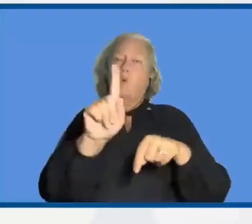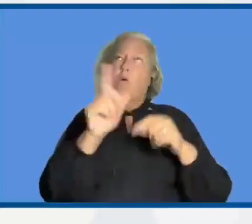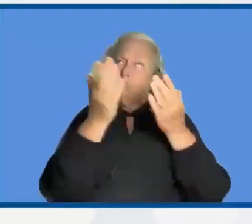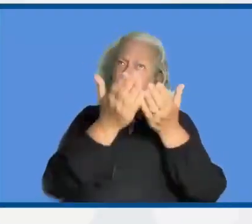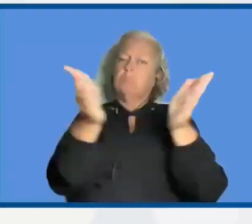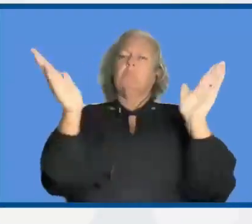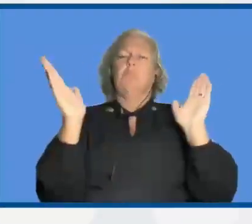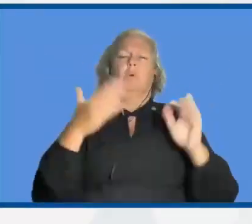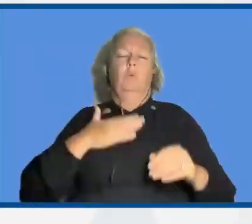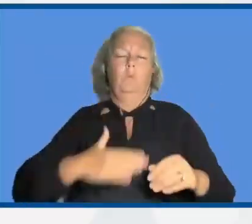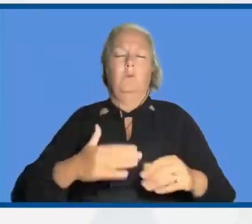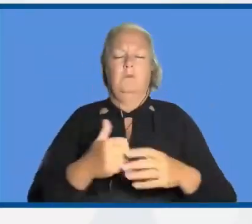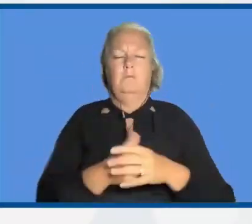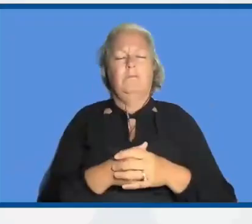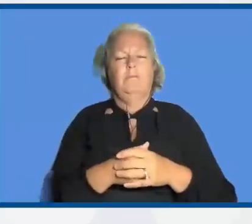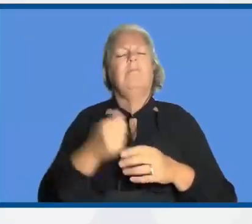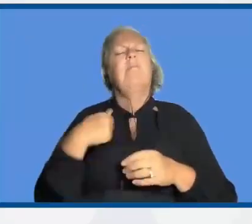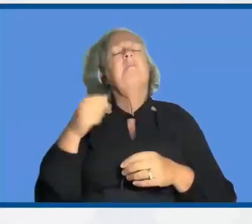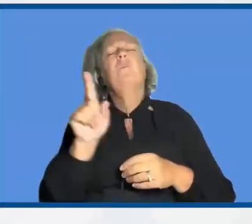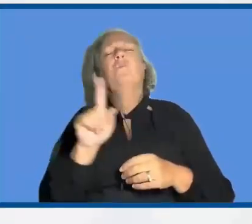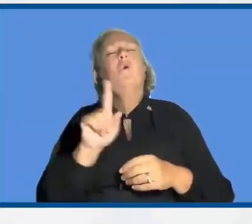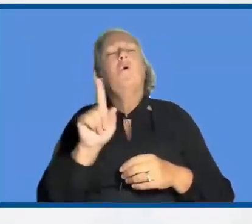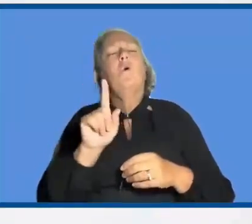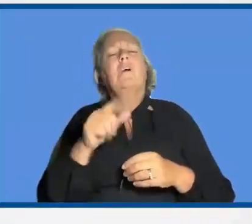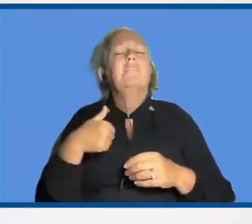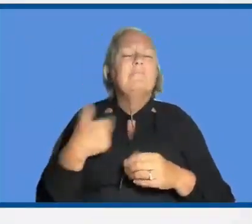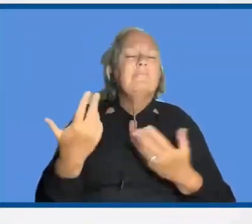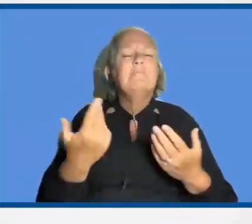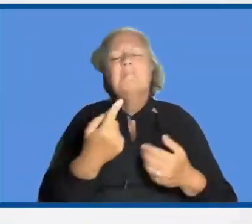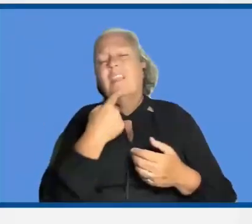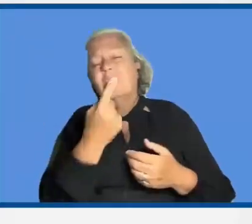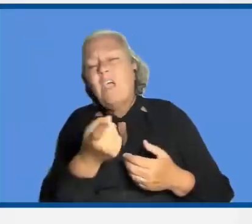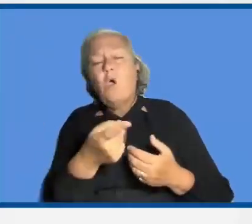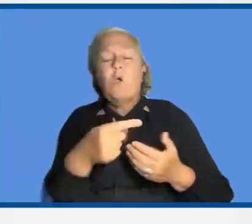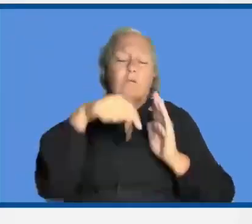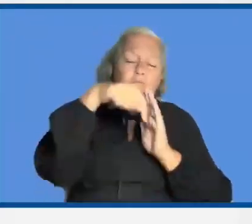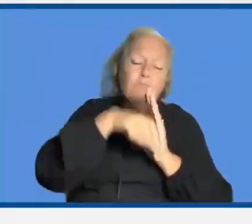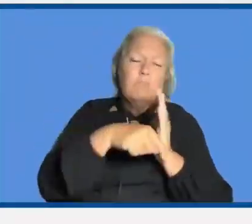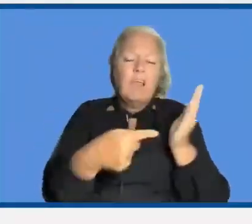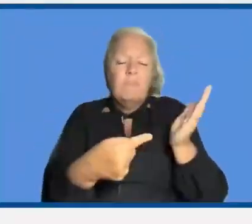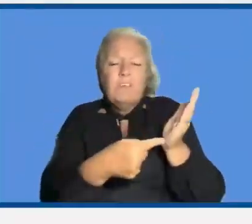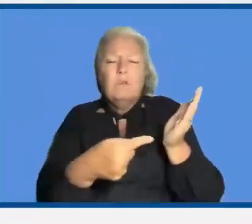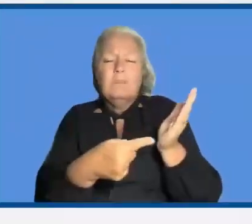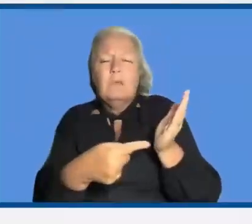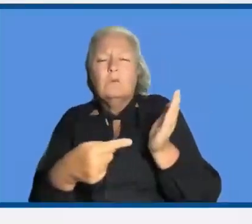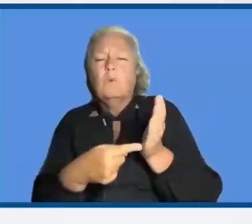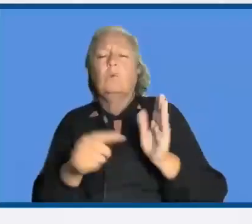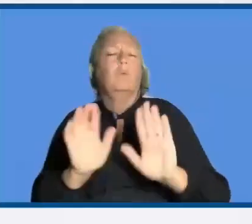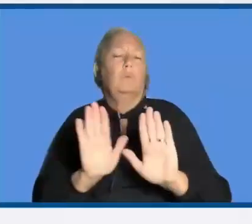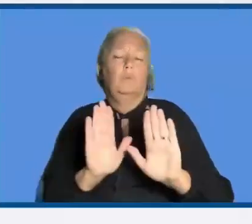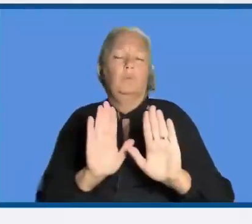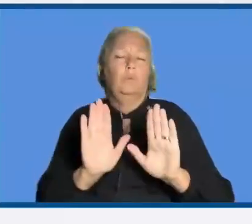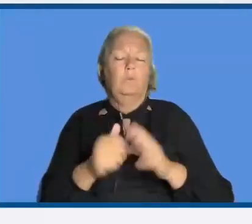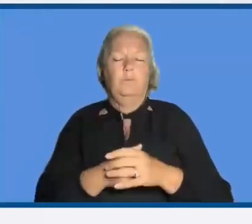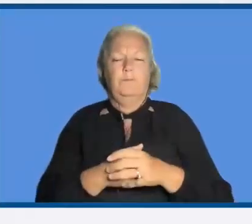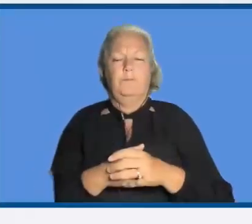Of course, I'm not going to speak from the technical point of view about what you are doing. Pero detrás de esto debe haber un compromiso